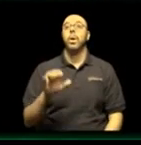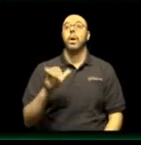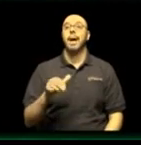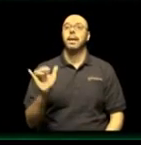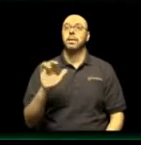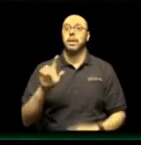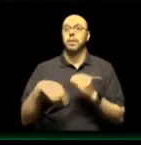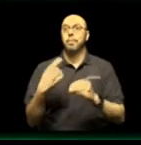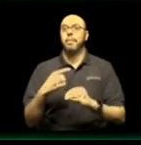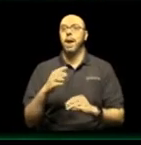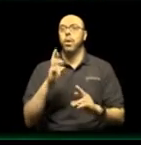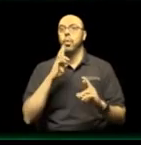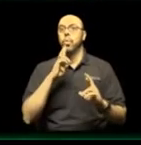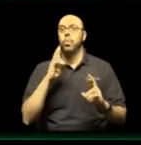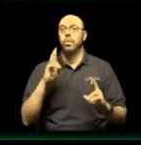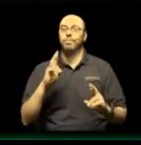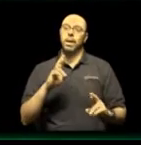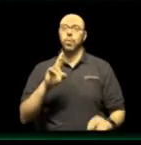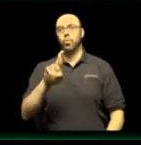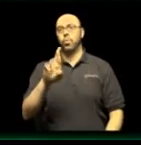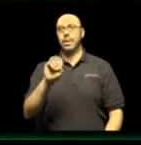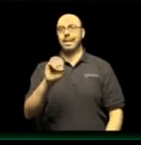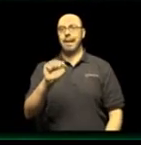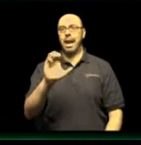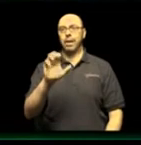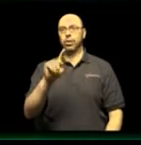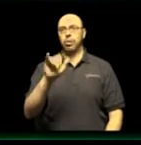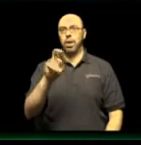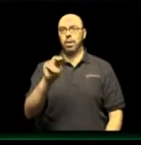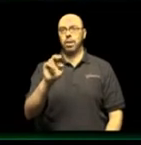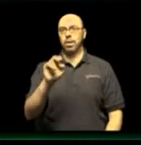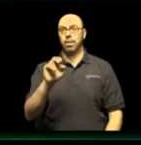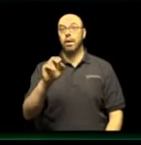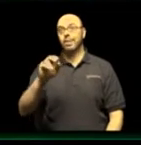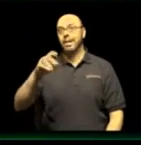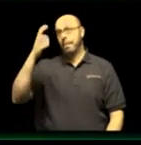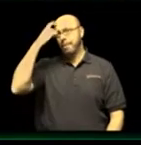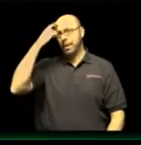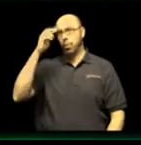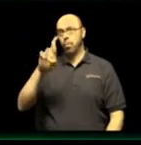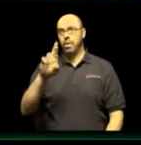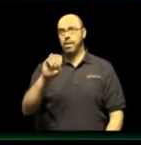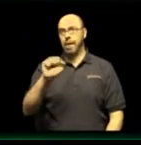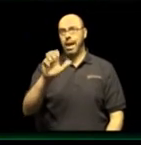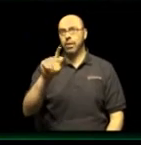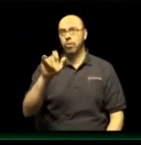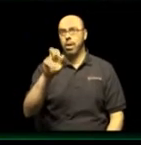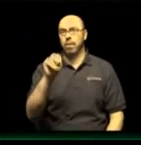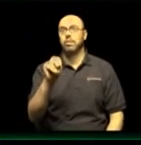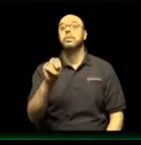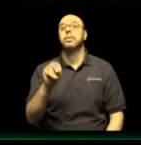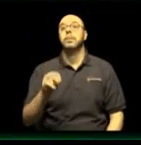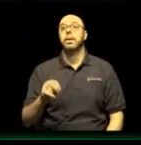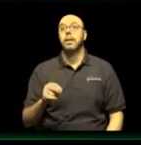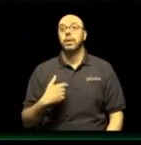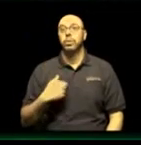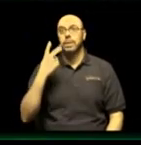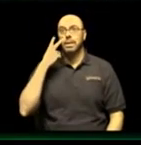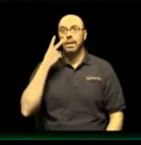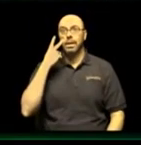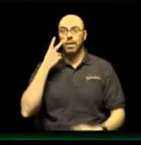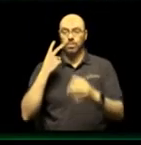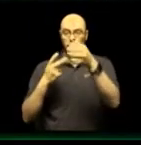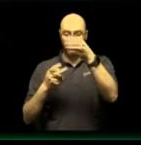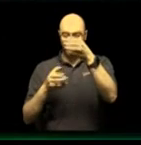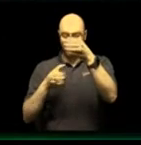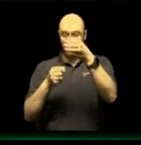about reaction, mental focus, how quick you can catch. So for example, you put hands there, you put the pen there, and